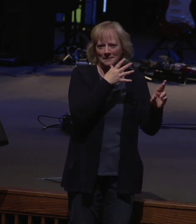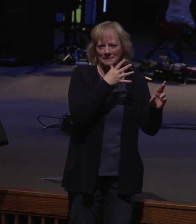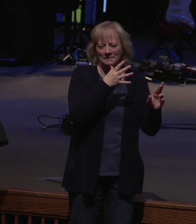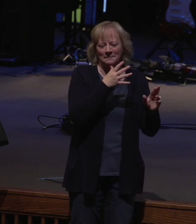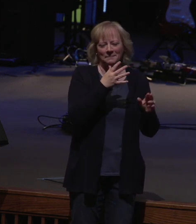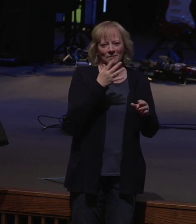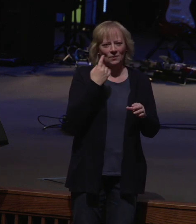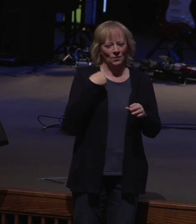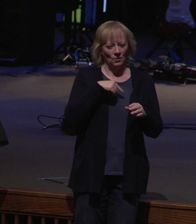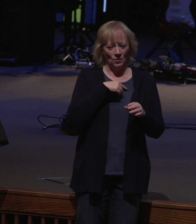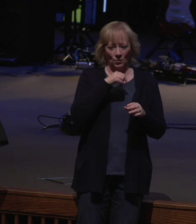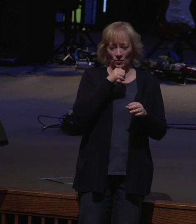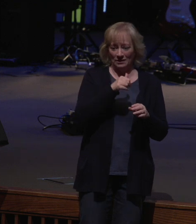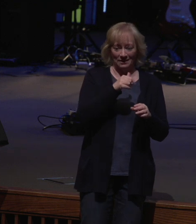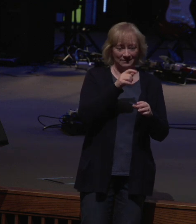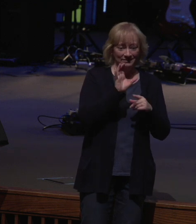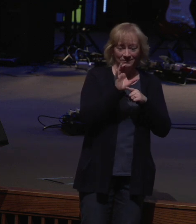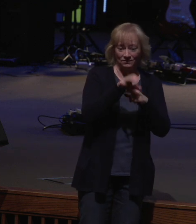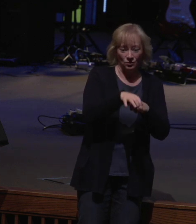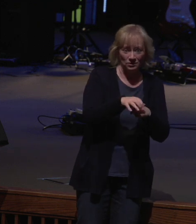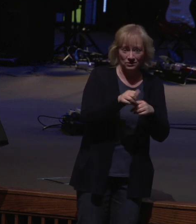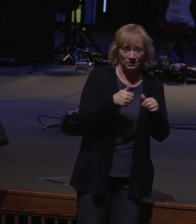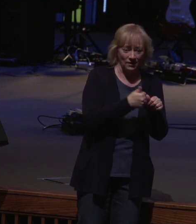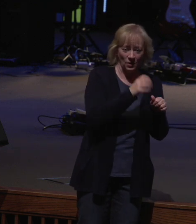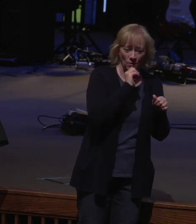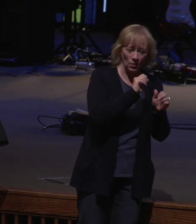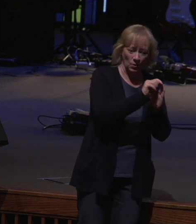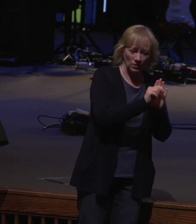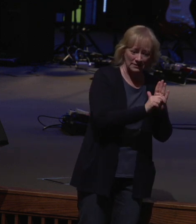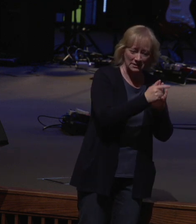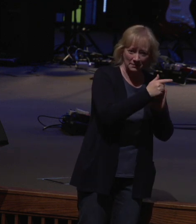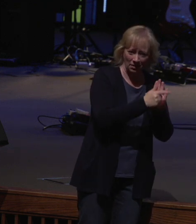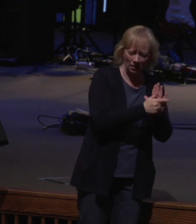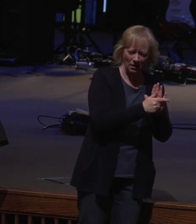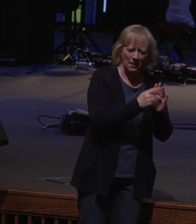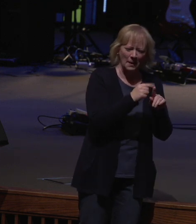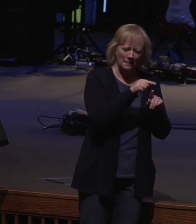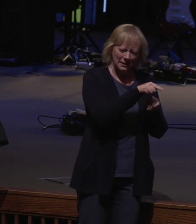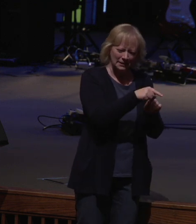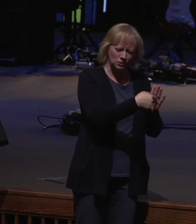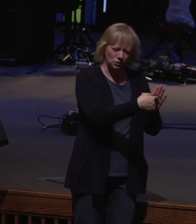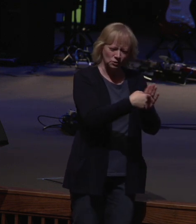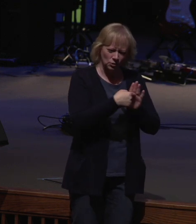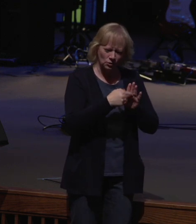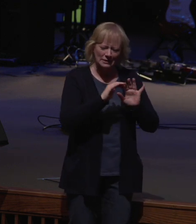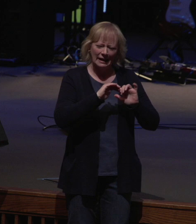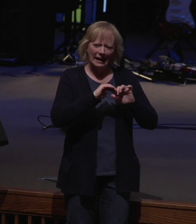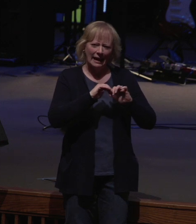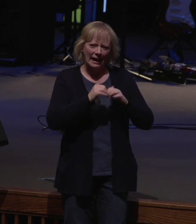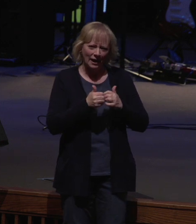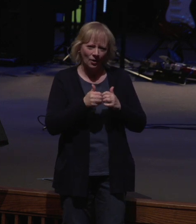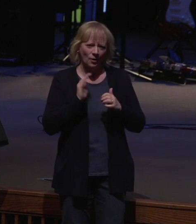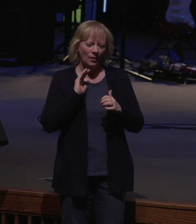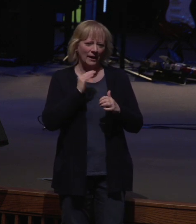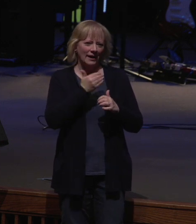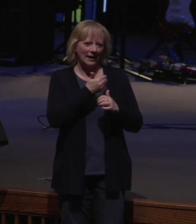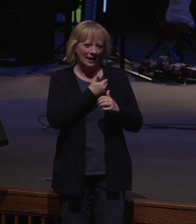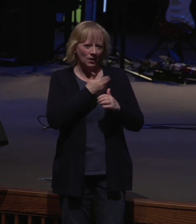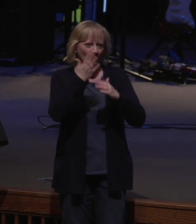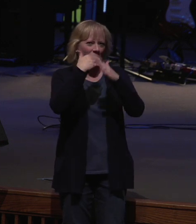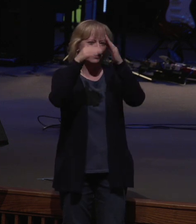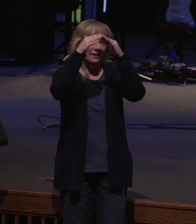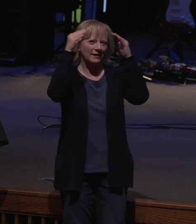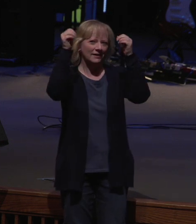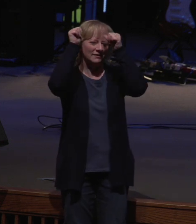We're not bound by the Old Testament law, but it does give us insight into how our Heavenly